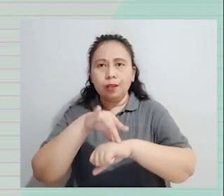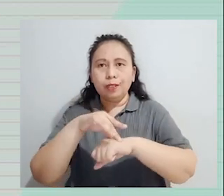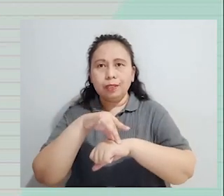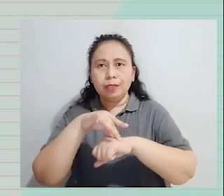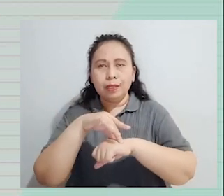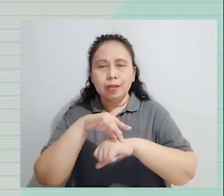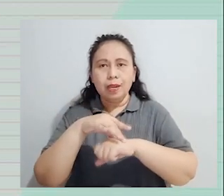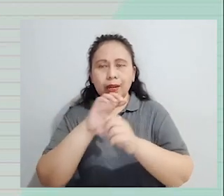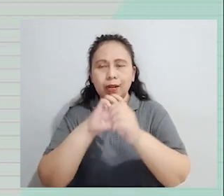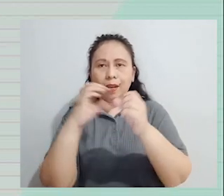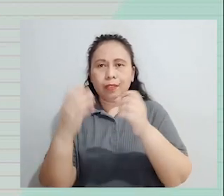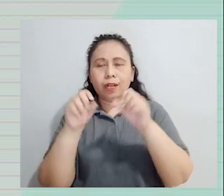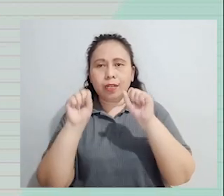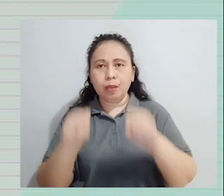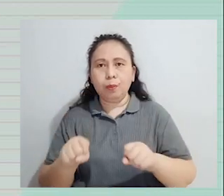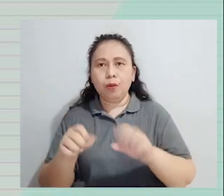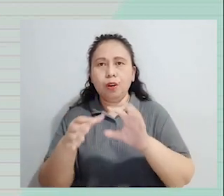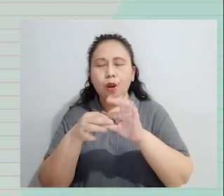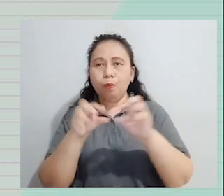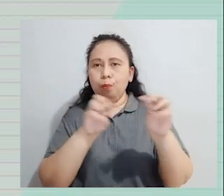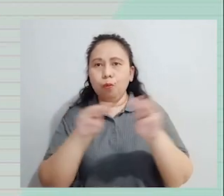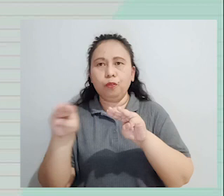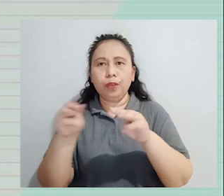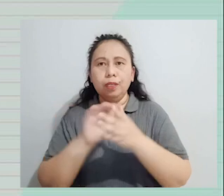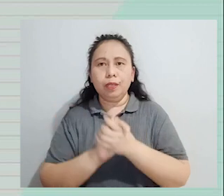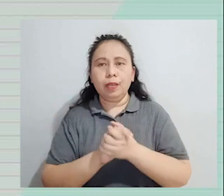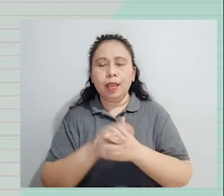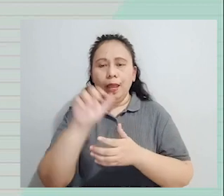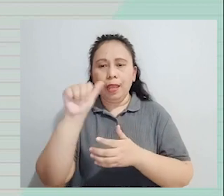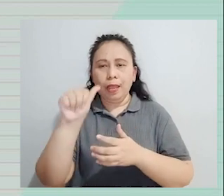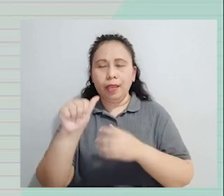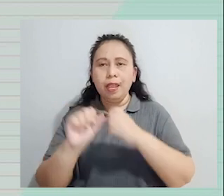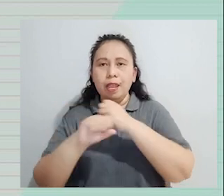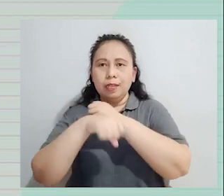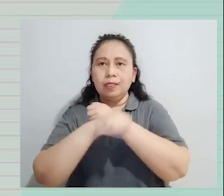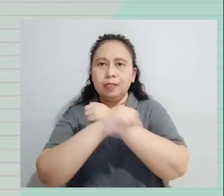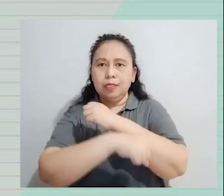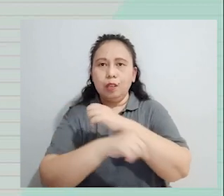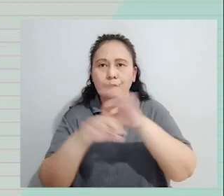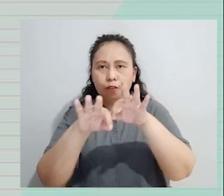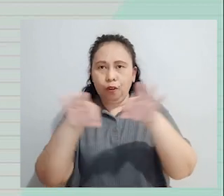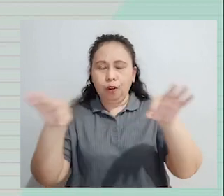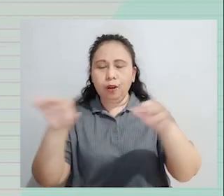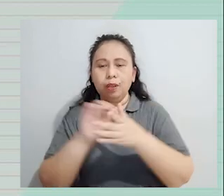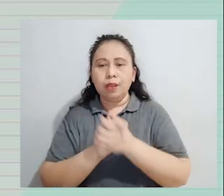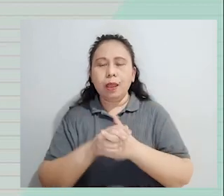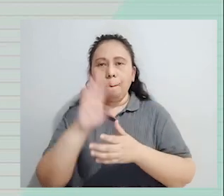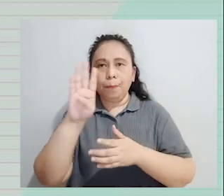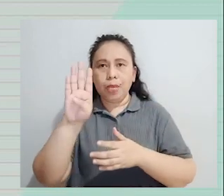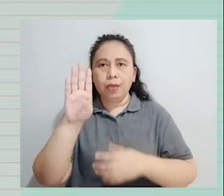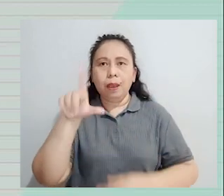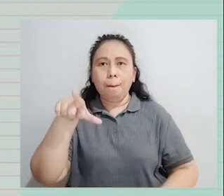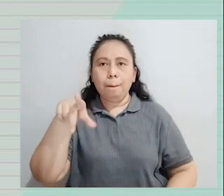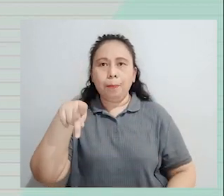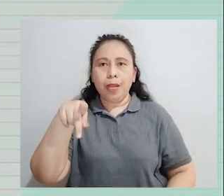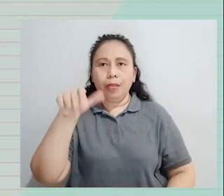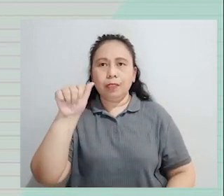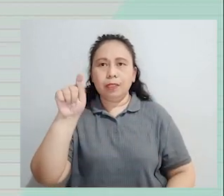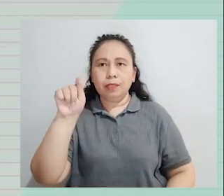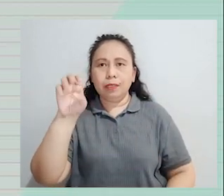are capable of moving? A. Seafloor. B.